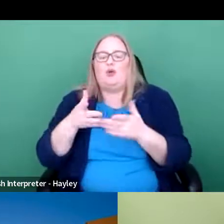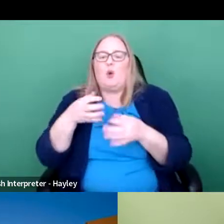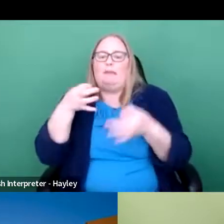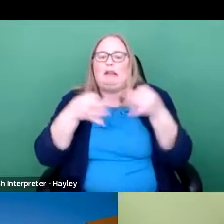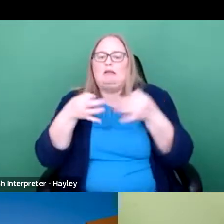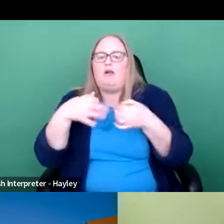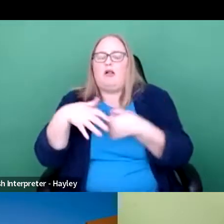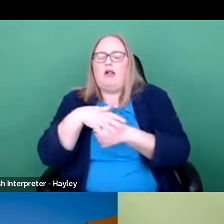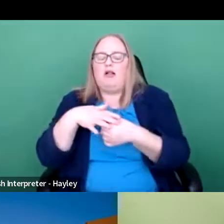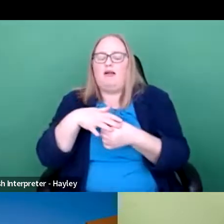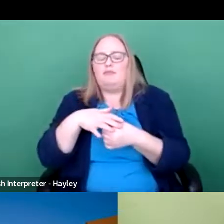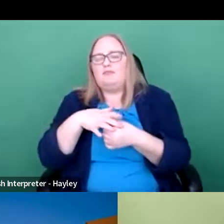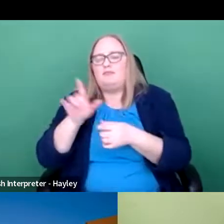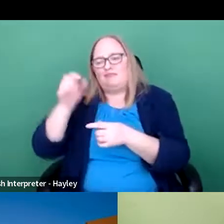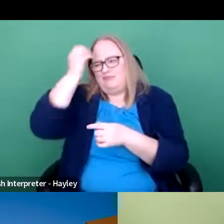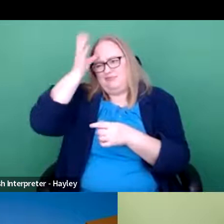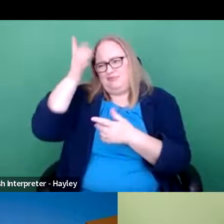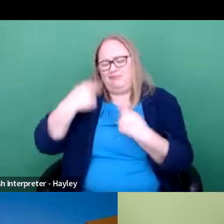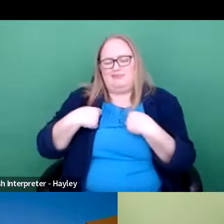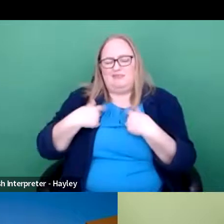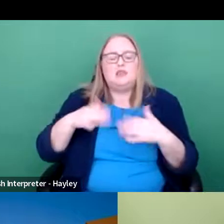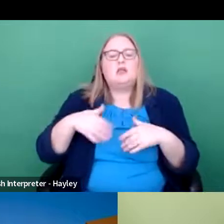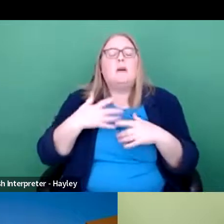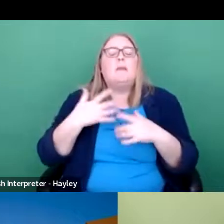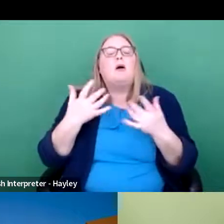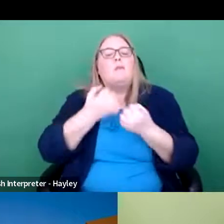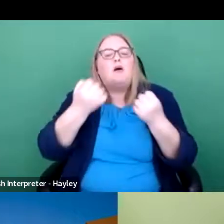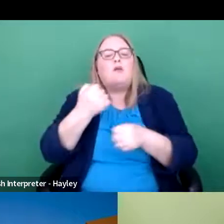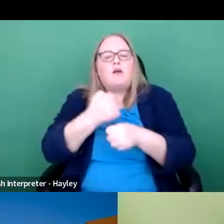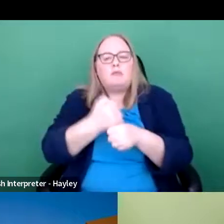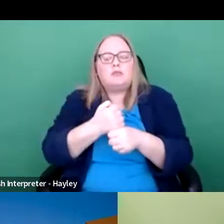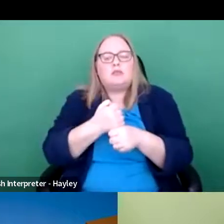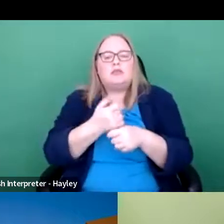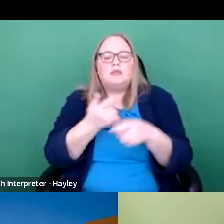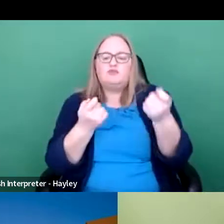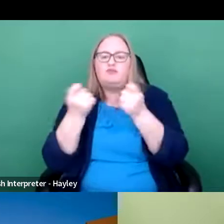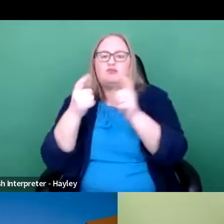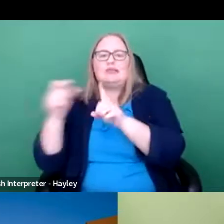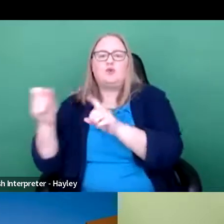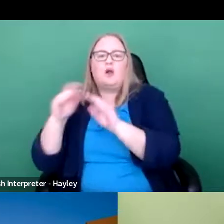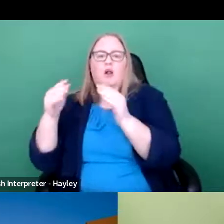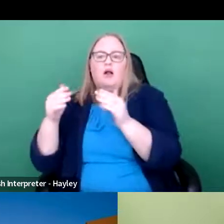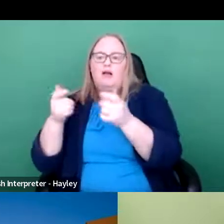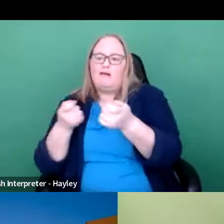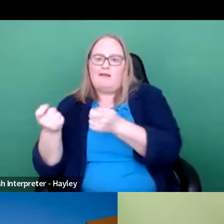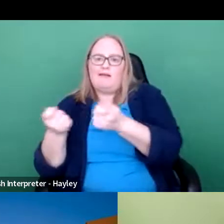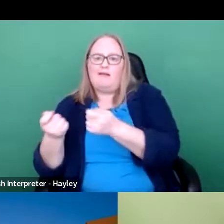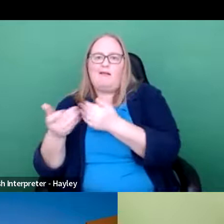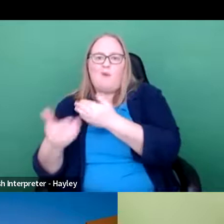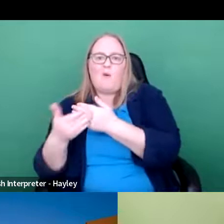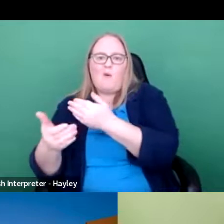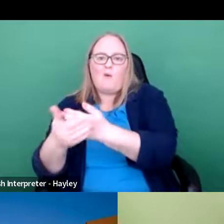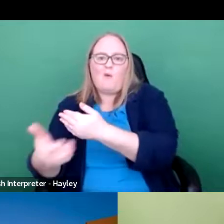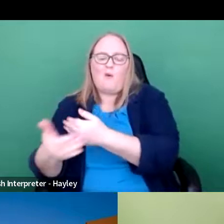is that especially powerful governments have gotten also more power over the digital world as it comes along because of these concentrations of these